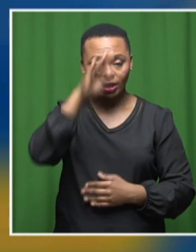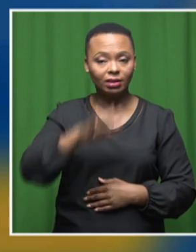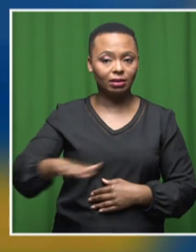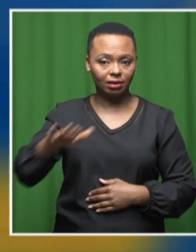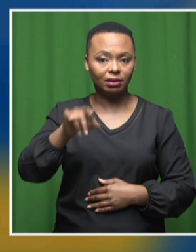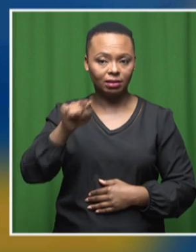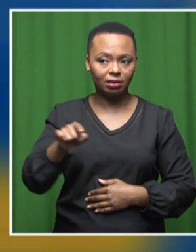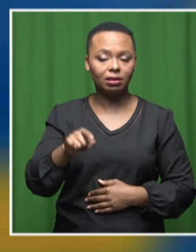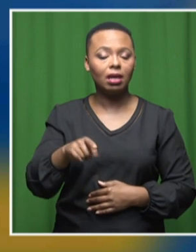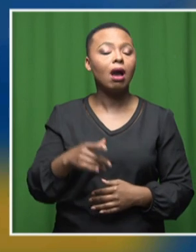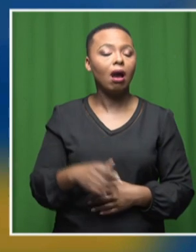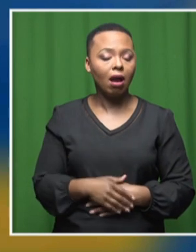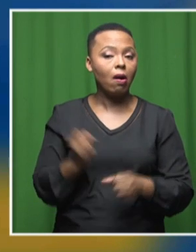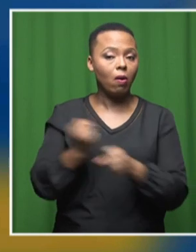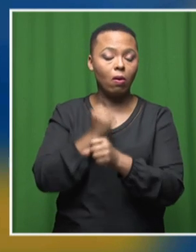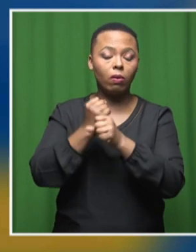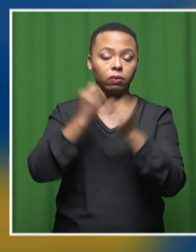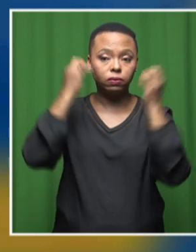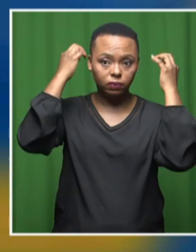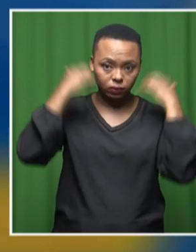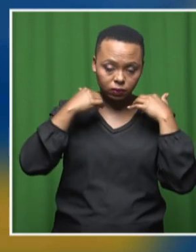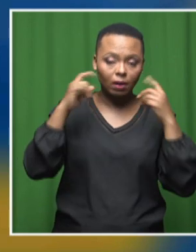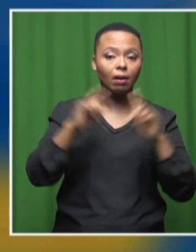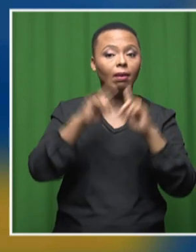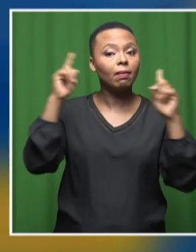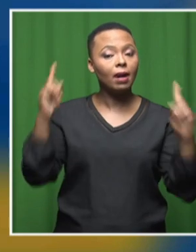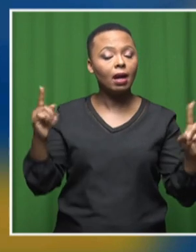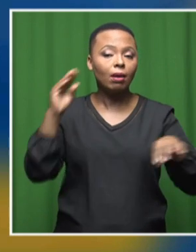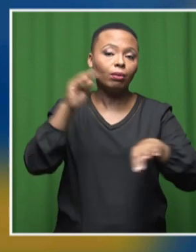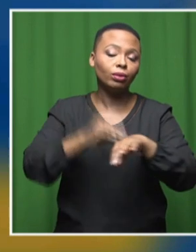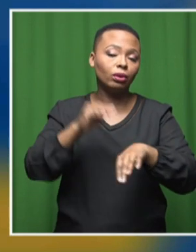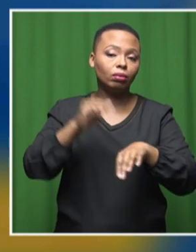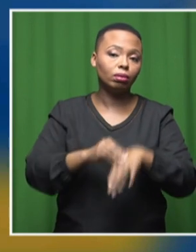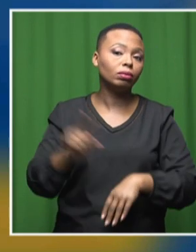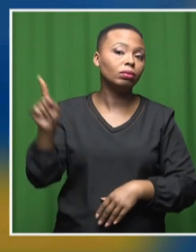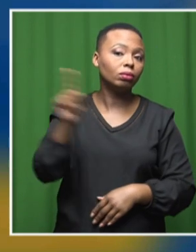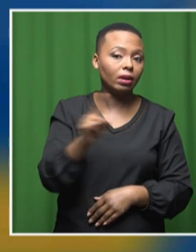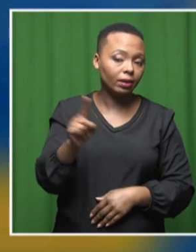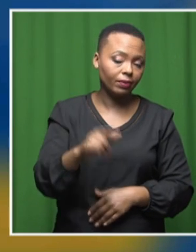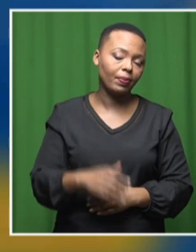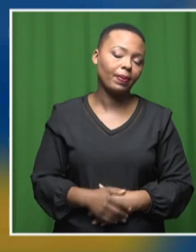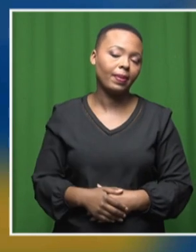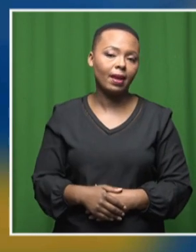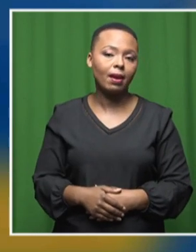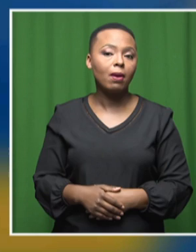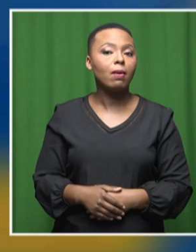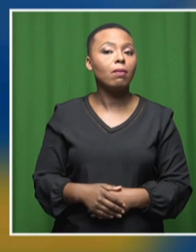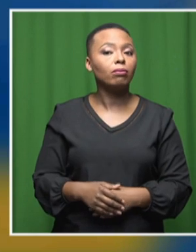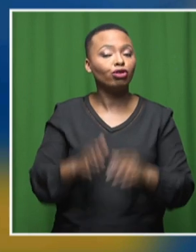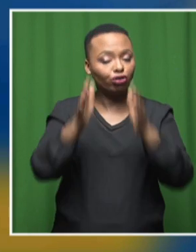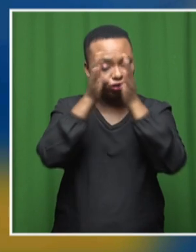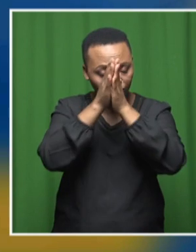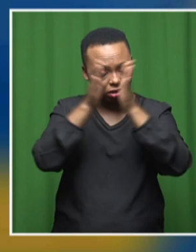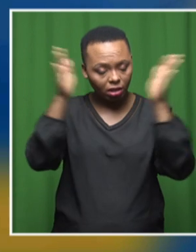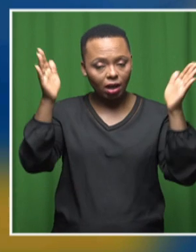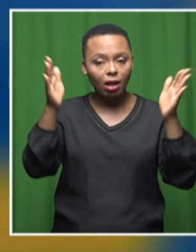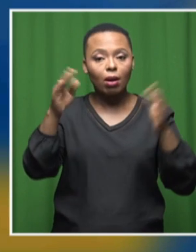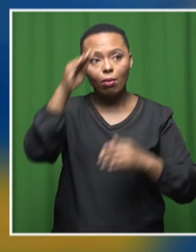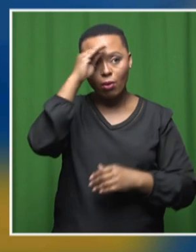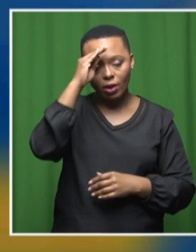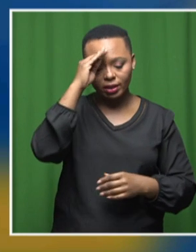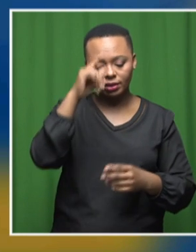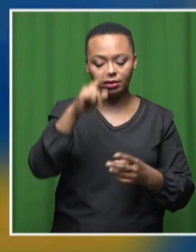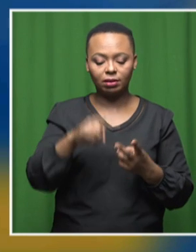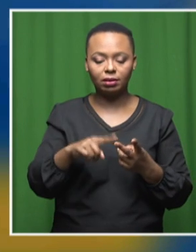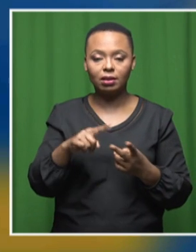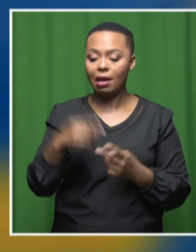knowledge of that. But the problem is that in general, the police should follow, and the minister